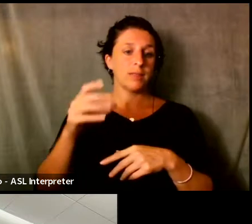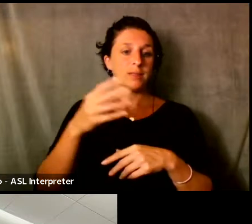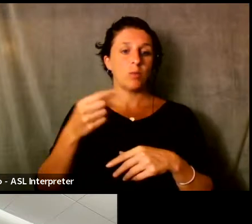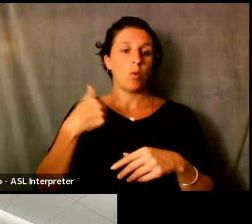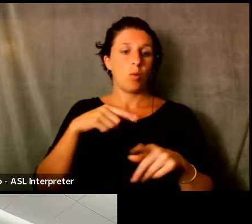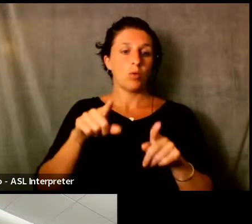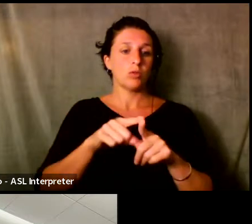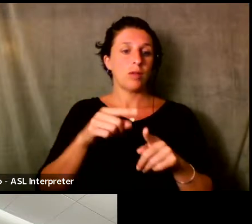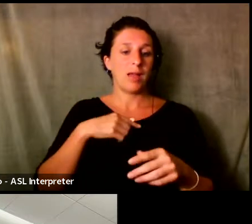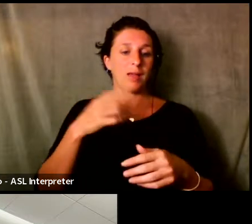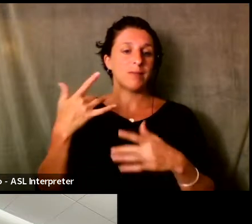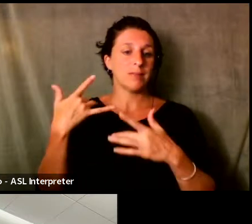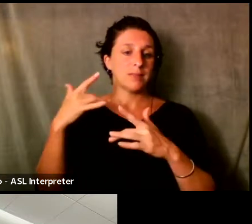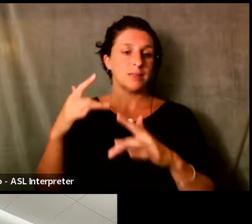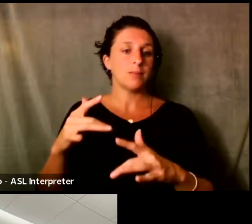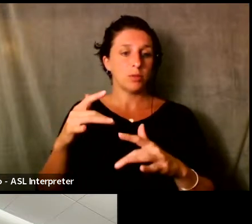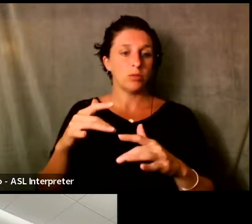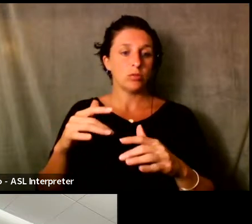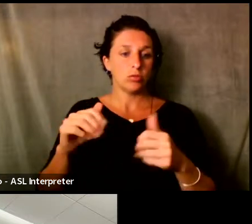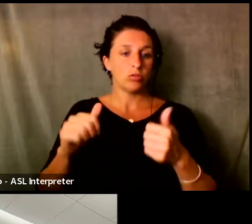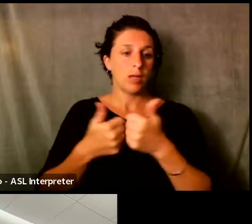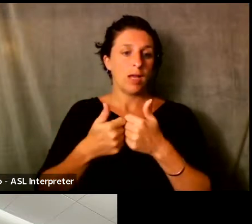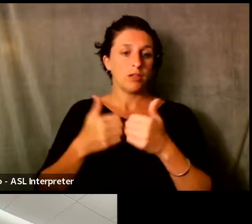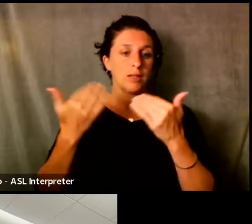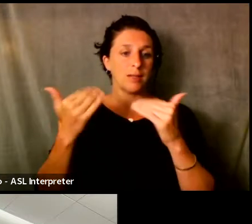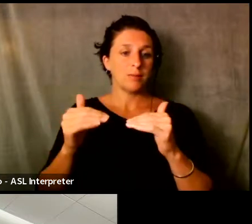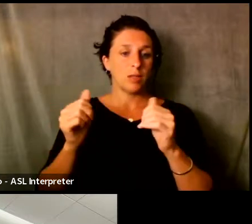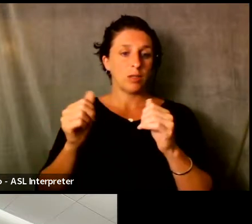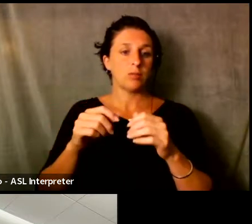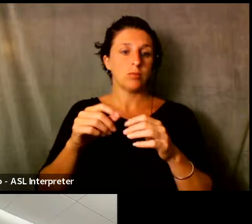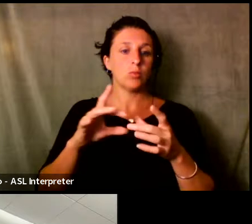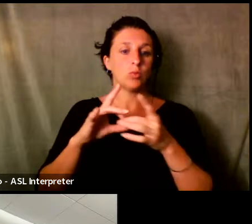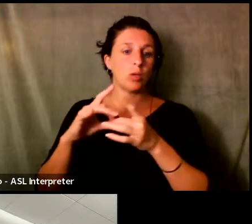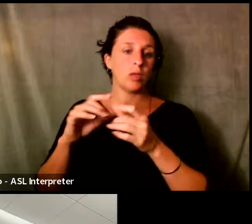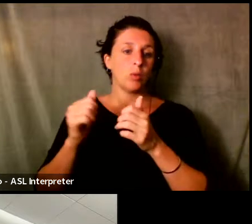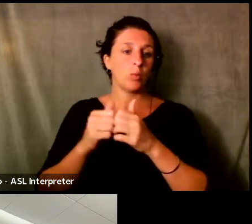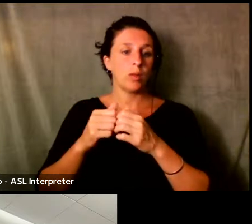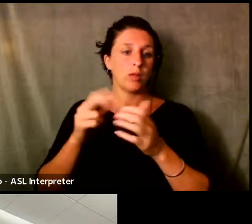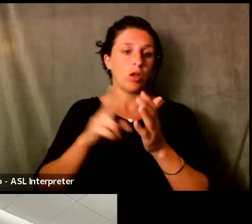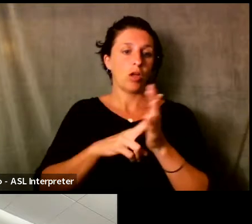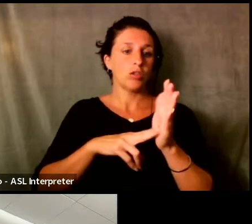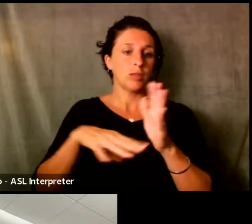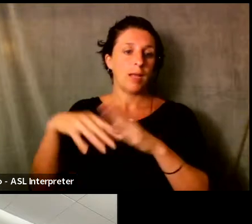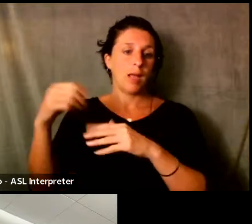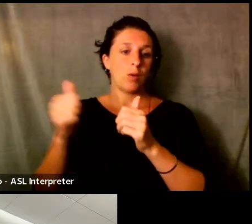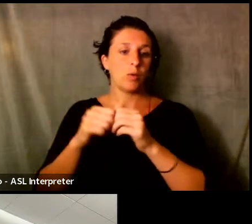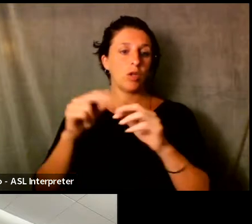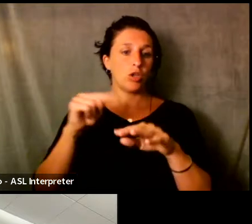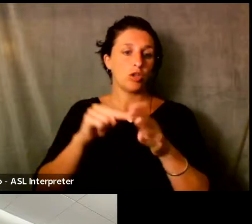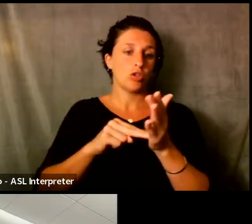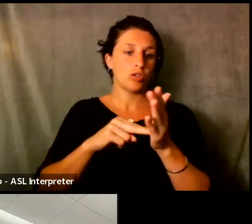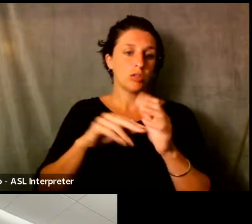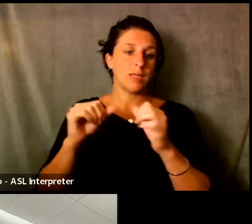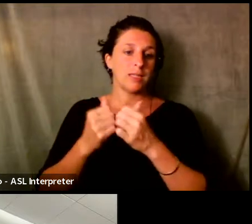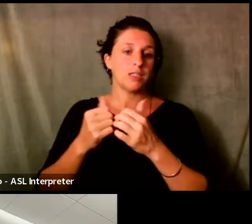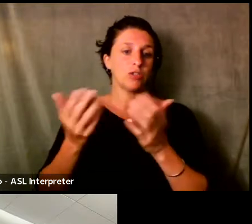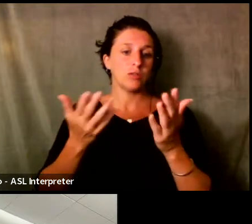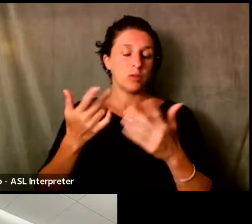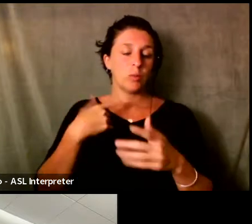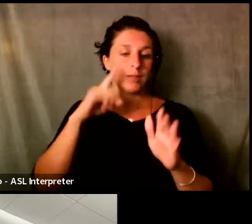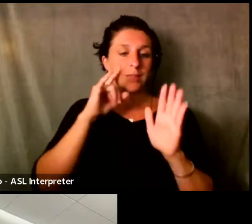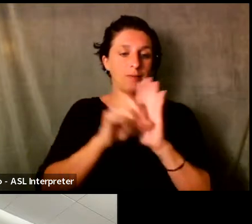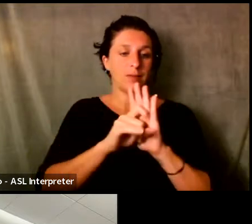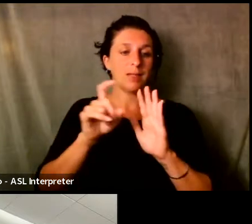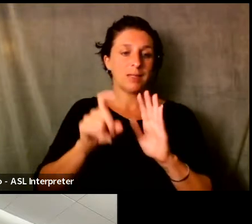typical challenges and limitations associated with contracting out nursing agents services. So we've identified the need to employ